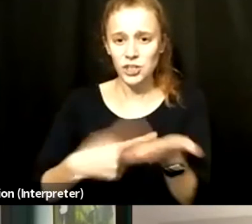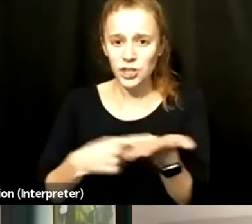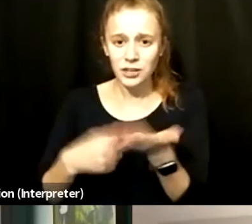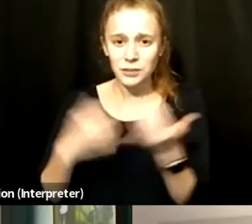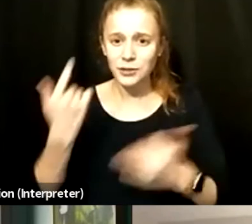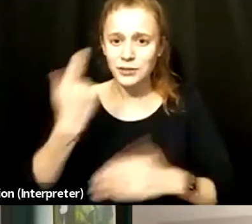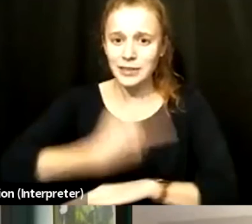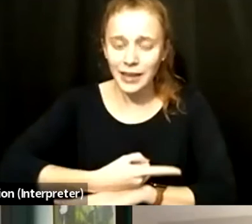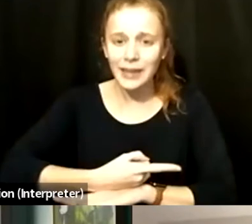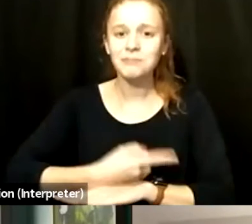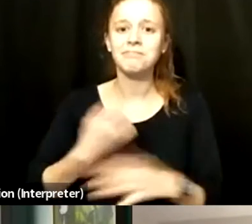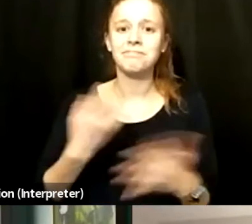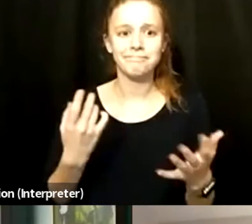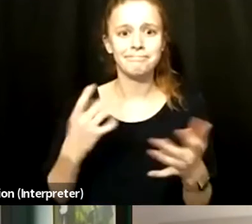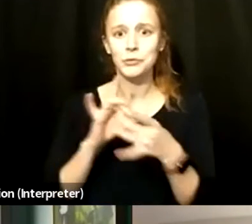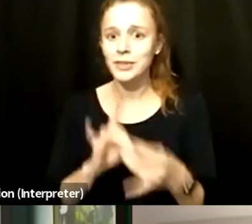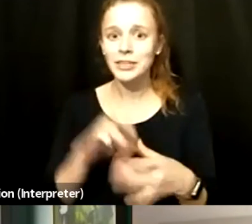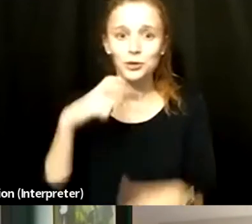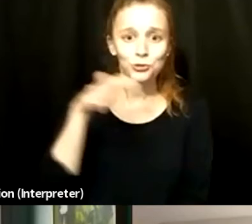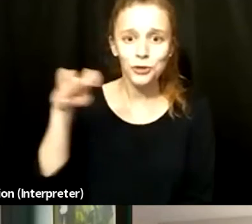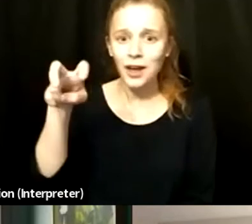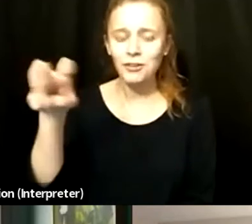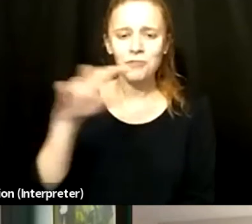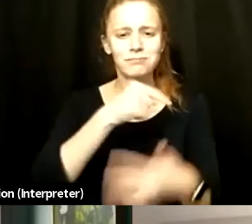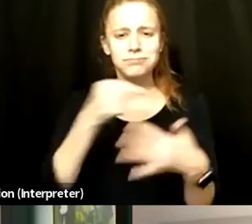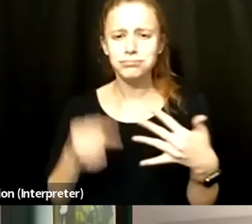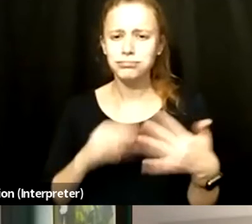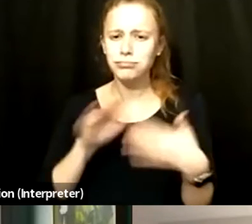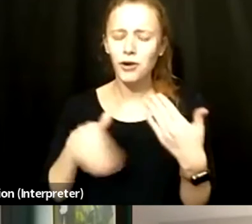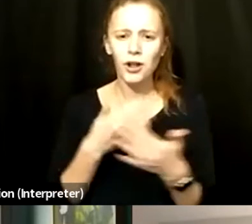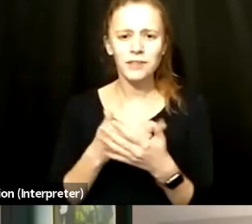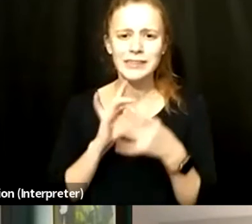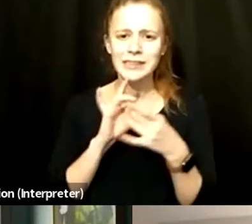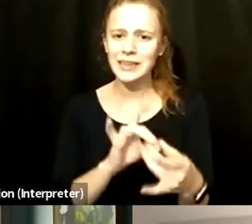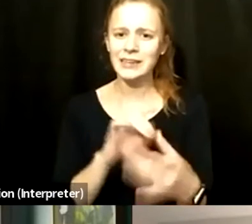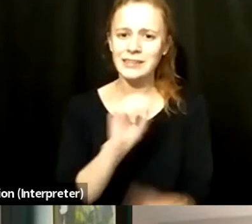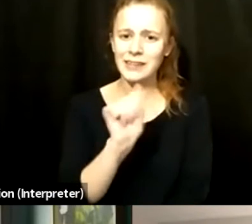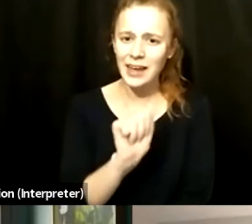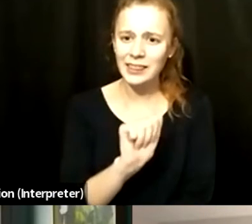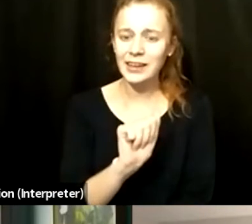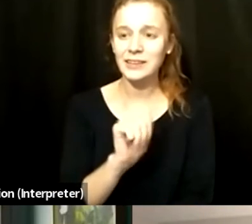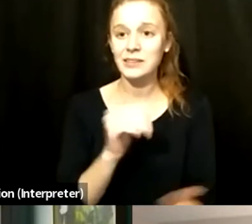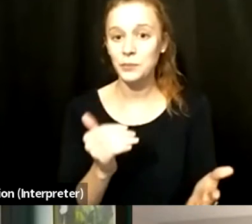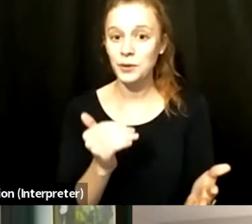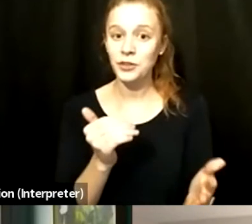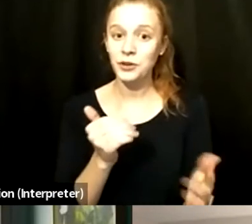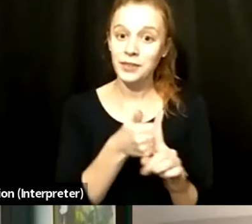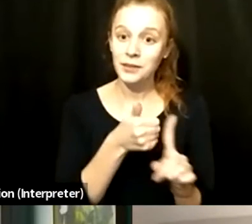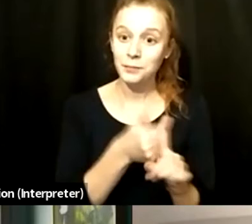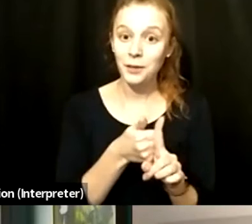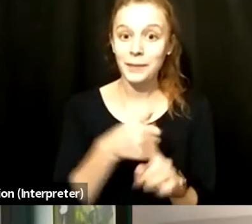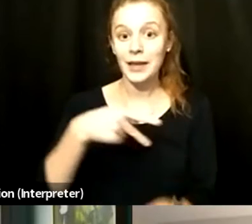travel, all of that is so relevant for your athletes, and whether they be, Paralympic